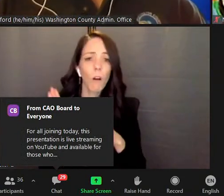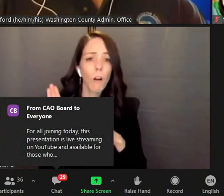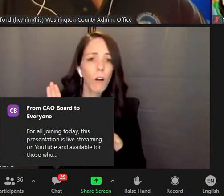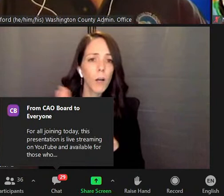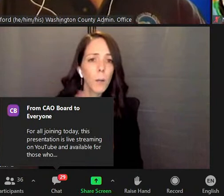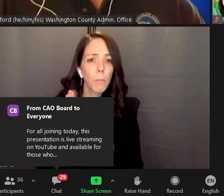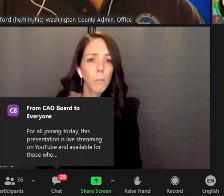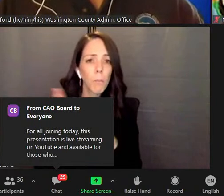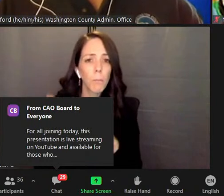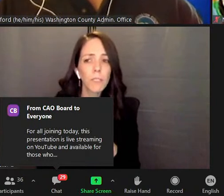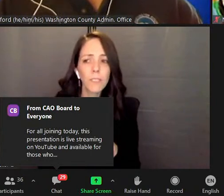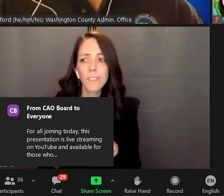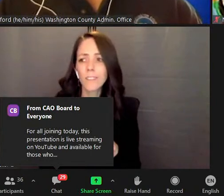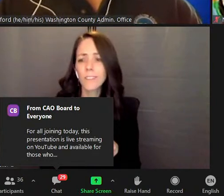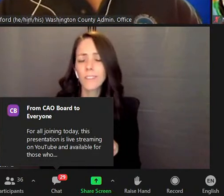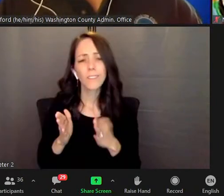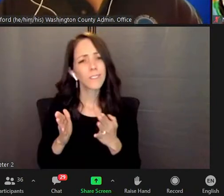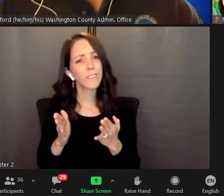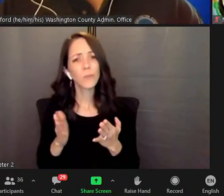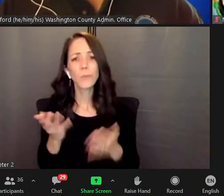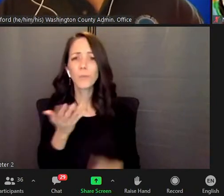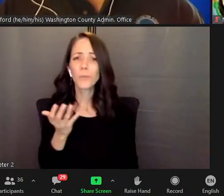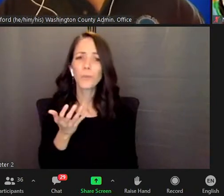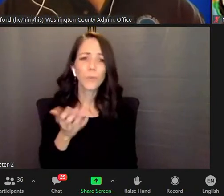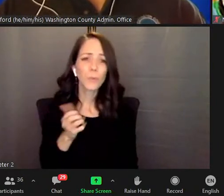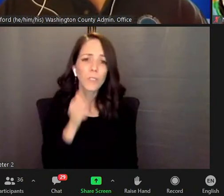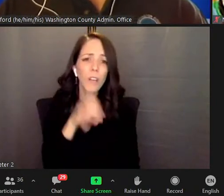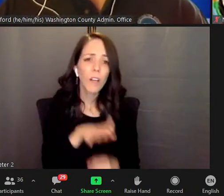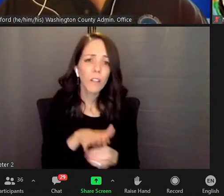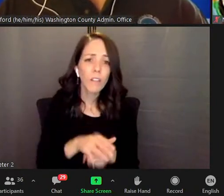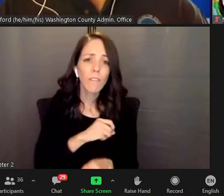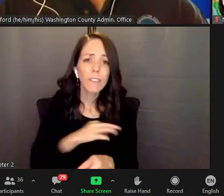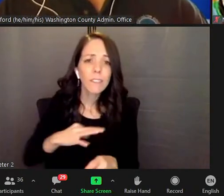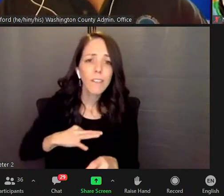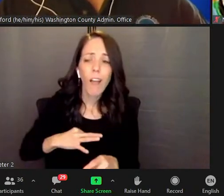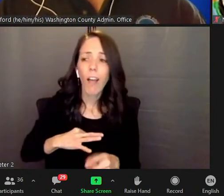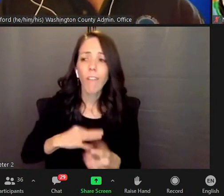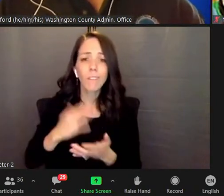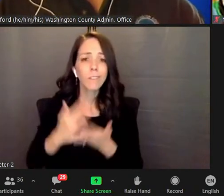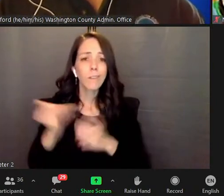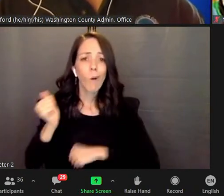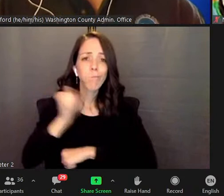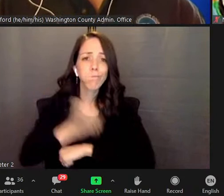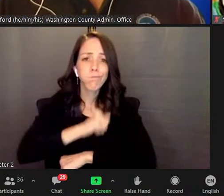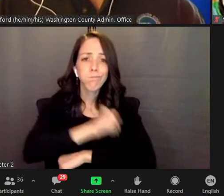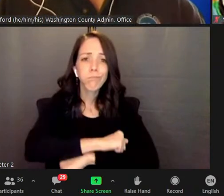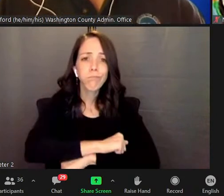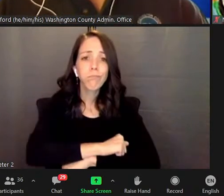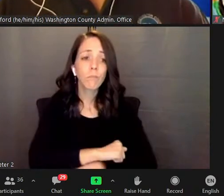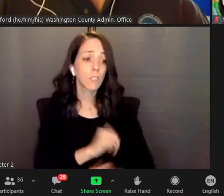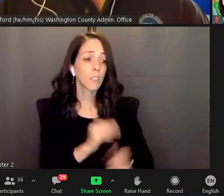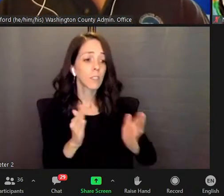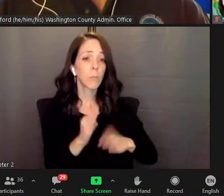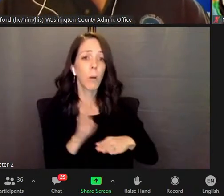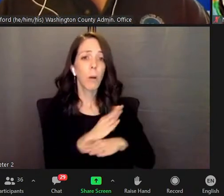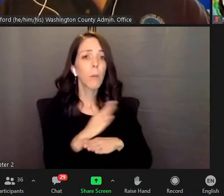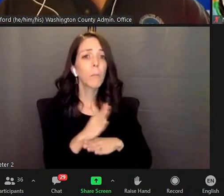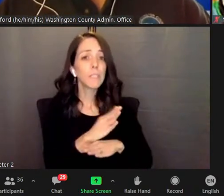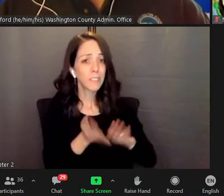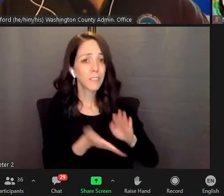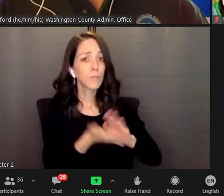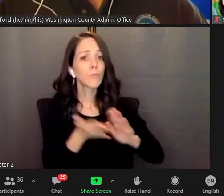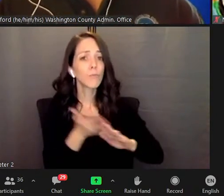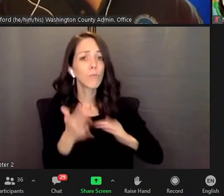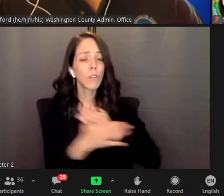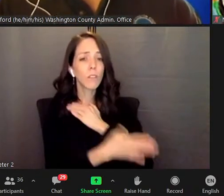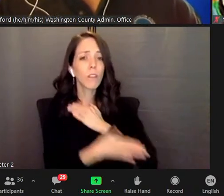labor shortages, shuttering their businesses. And remember, small businesses employ most of the people in this country, not large ones. We need to have a